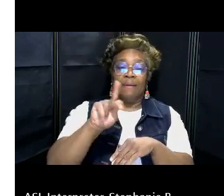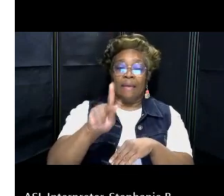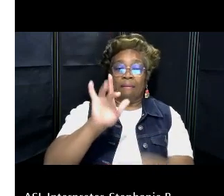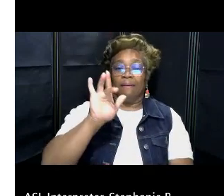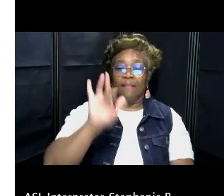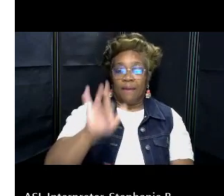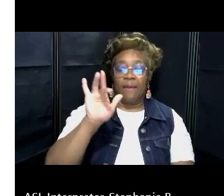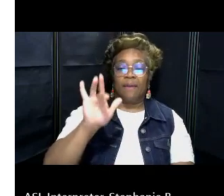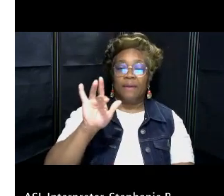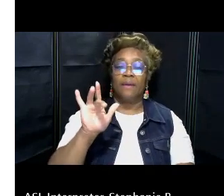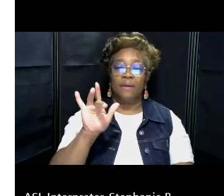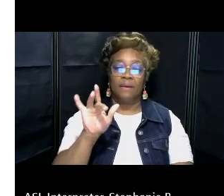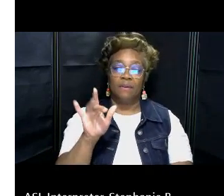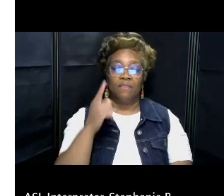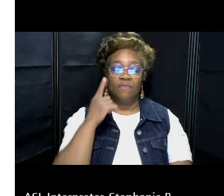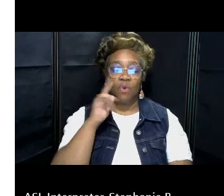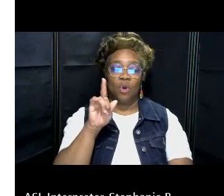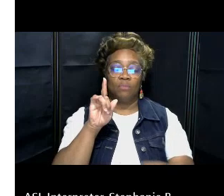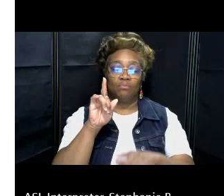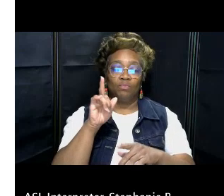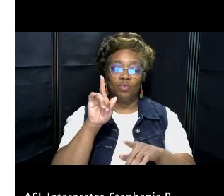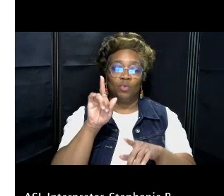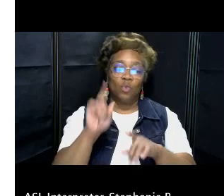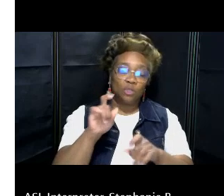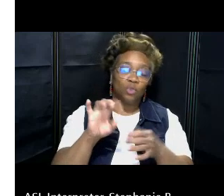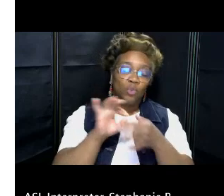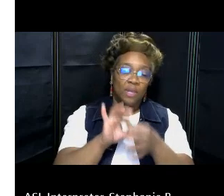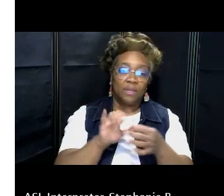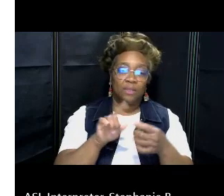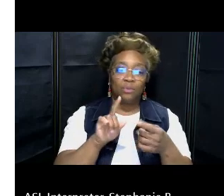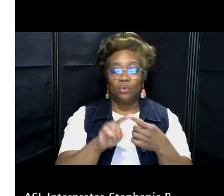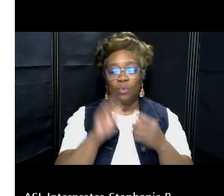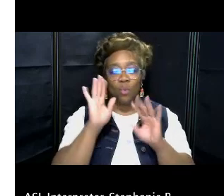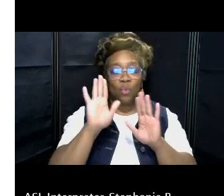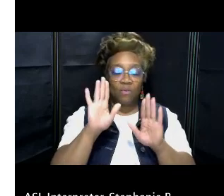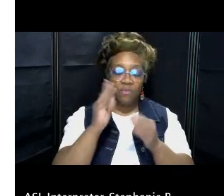that Captain Hassel had for home fire safety.